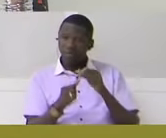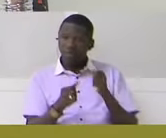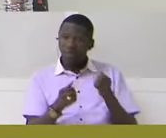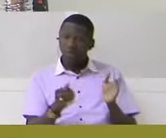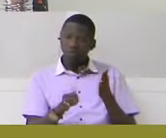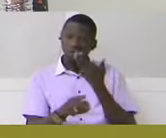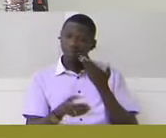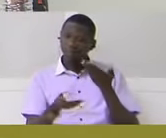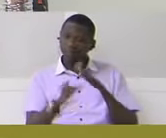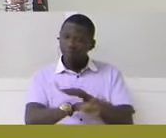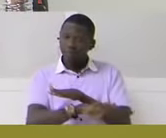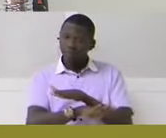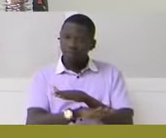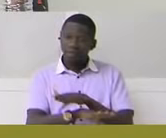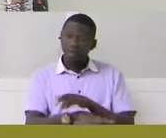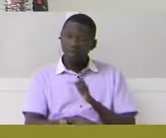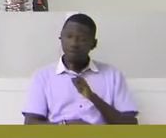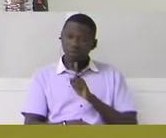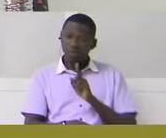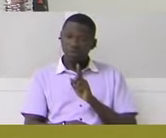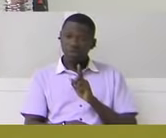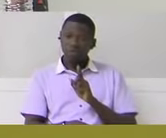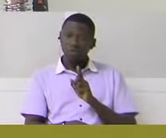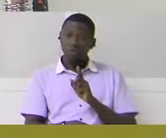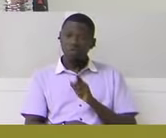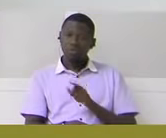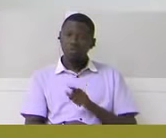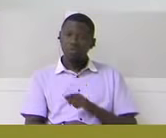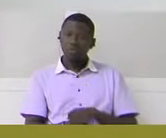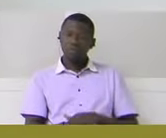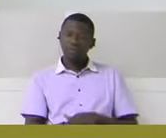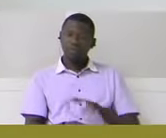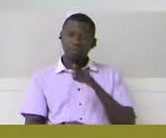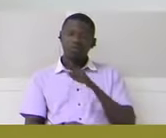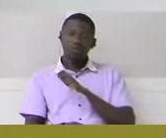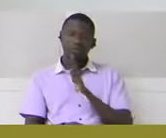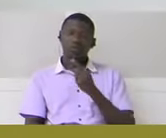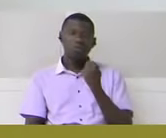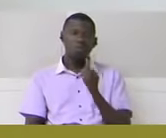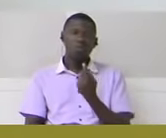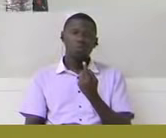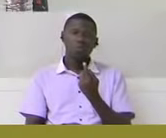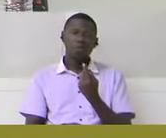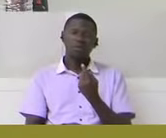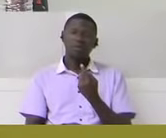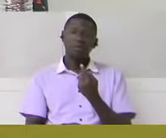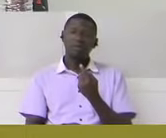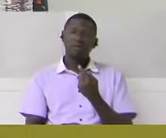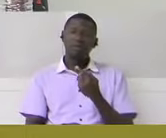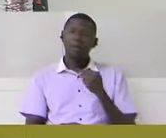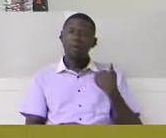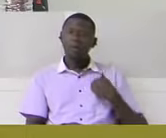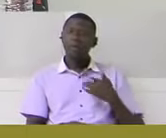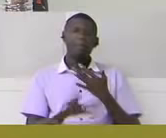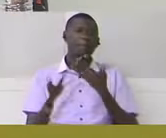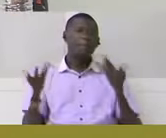convoy be burikan in may accident ke siloka. And this was not just one victim we are talking about. These were multiple victims. These were children, school